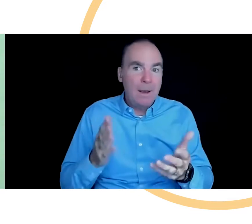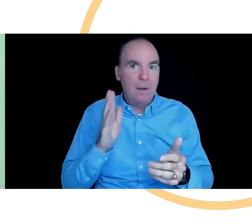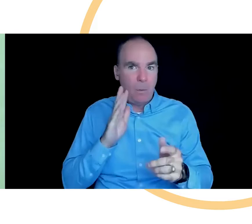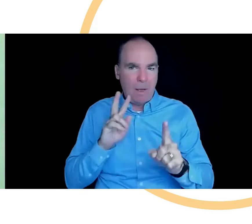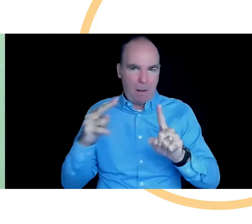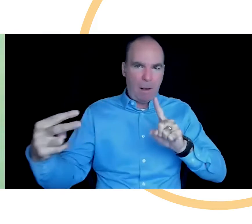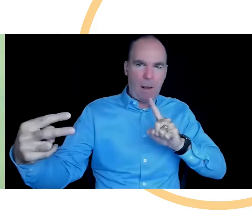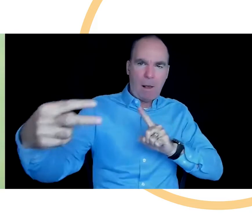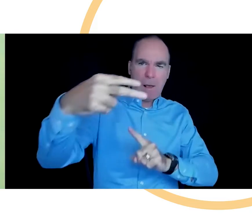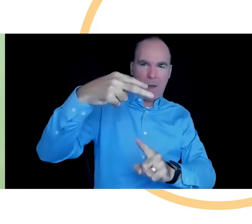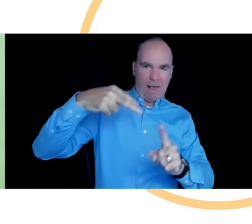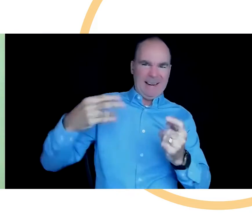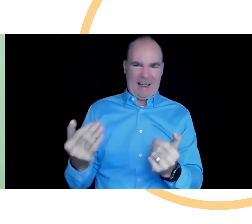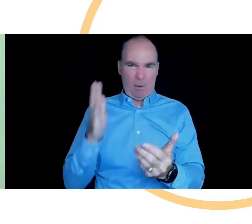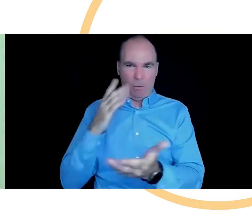had to say.